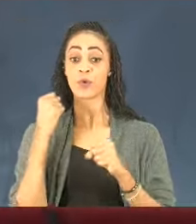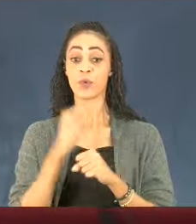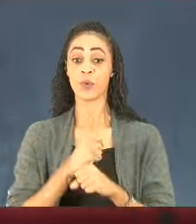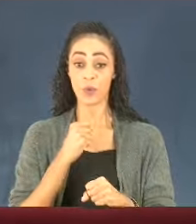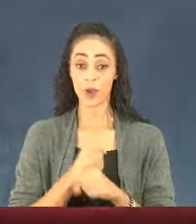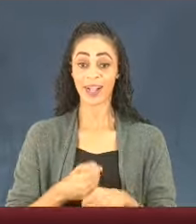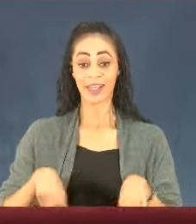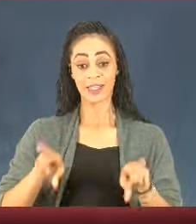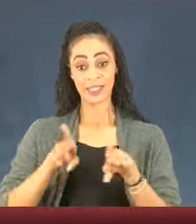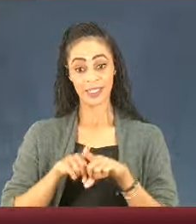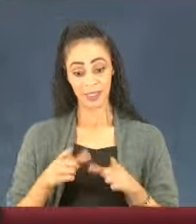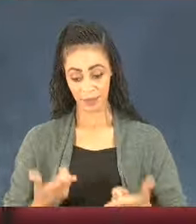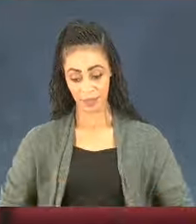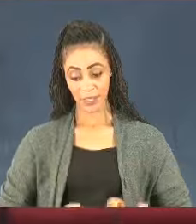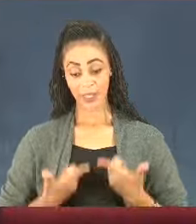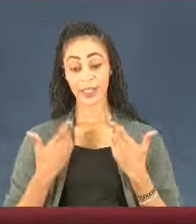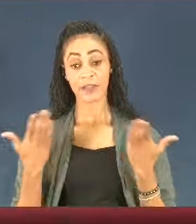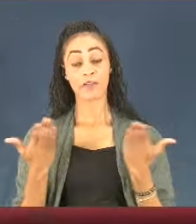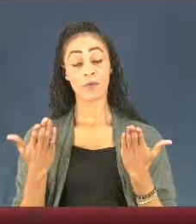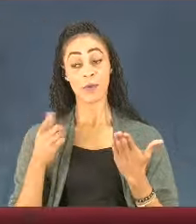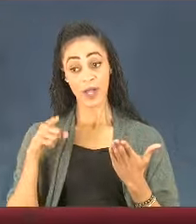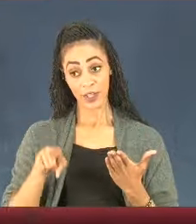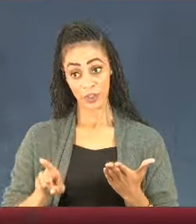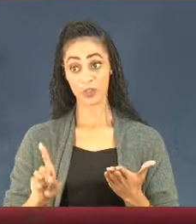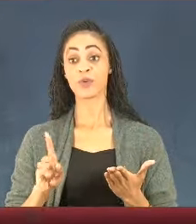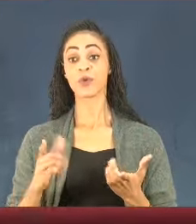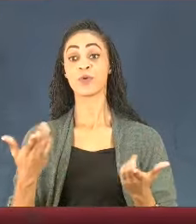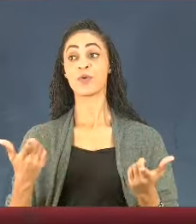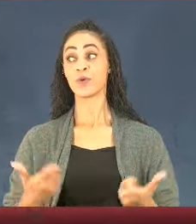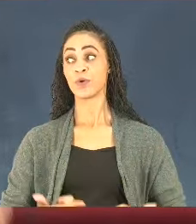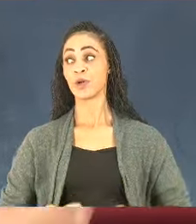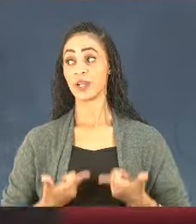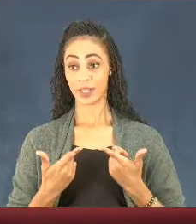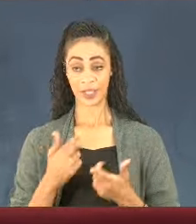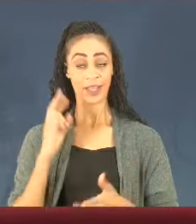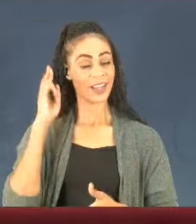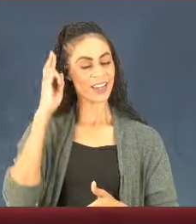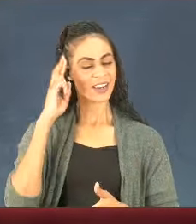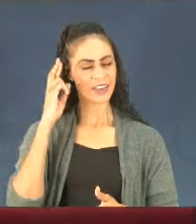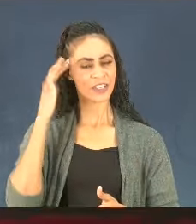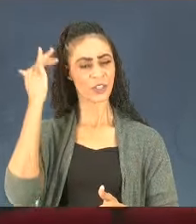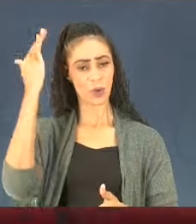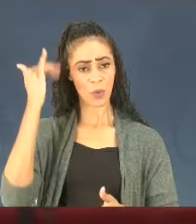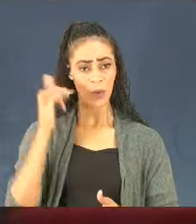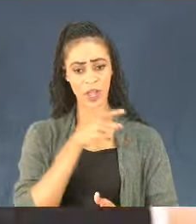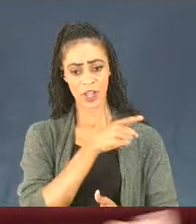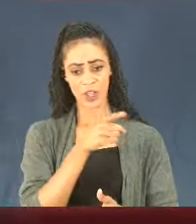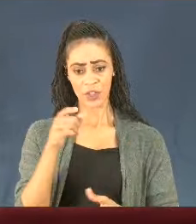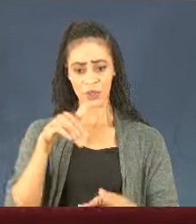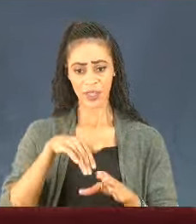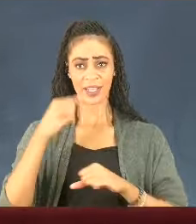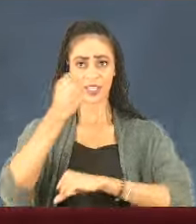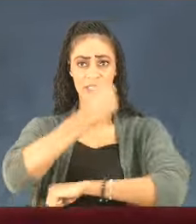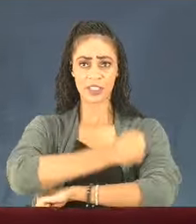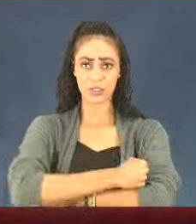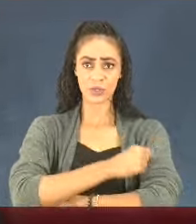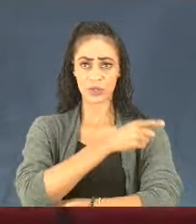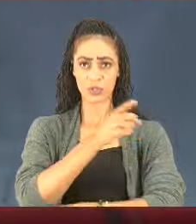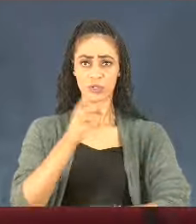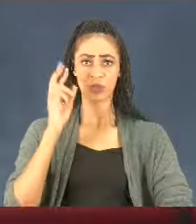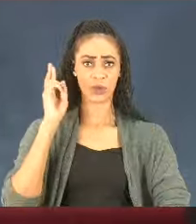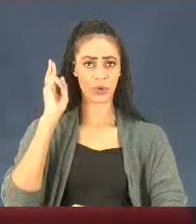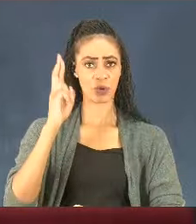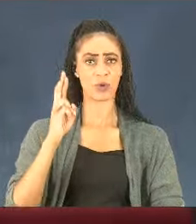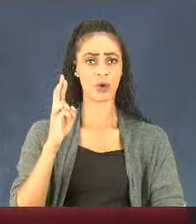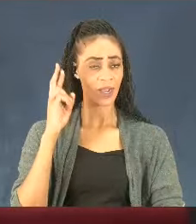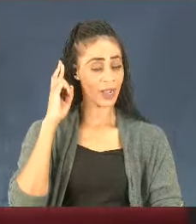live. There is a reason why you have the neighbors you have. There is a reason why you are in the schools in which you are. There is a reason